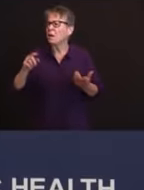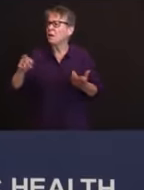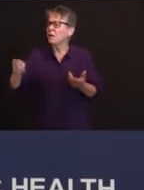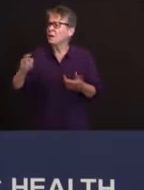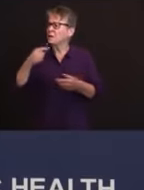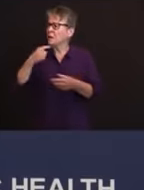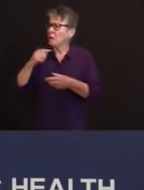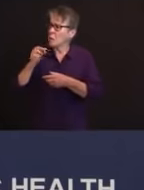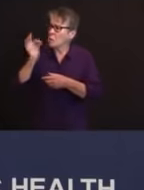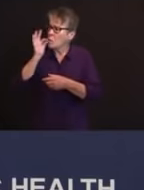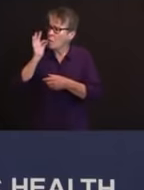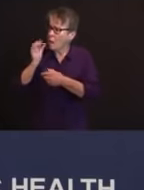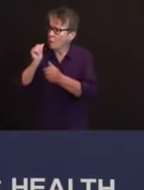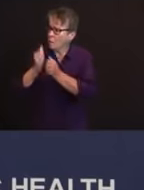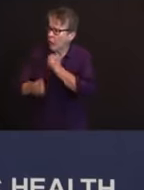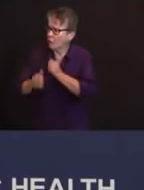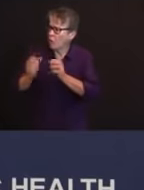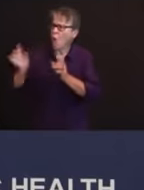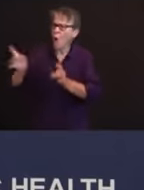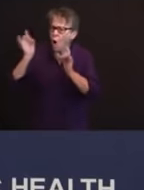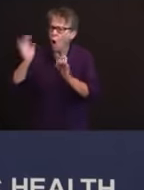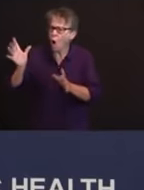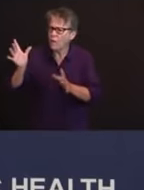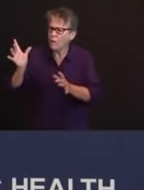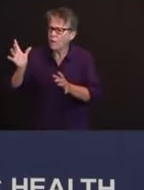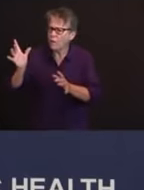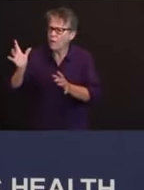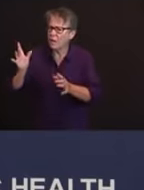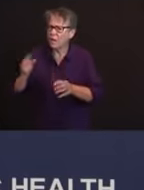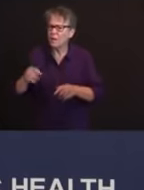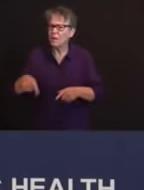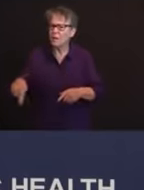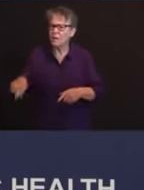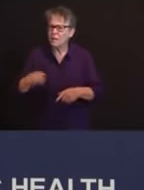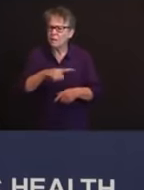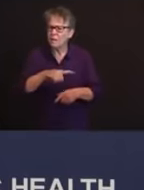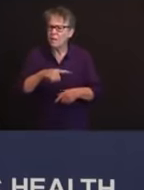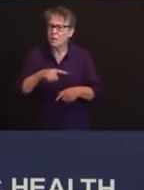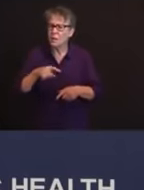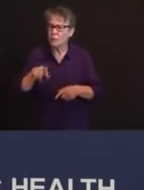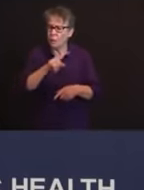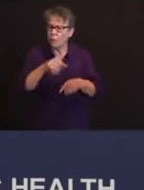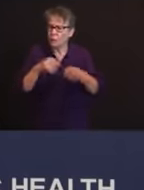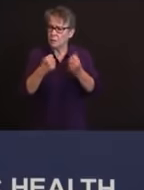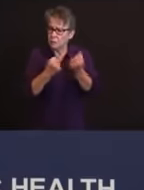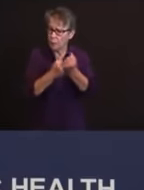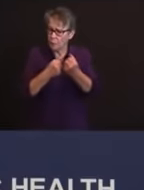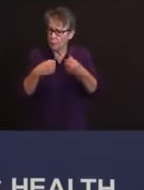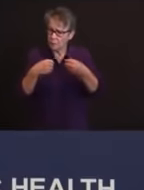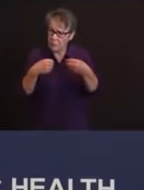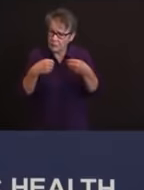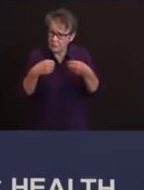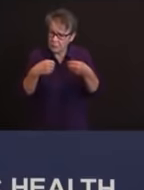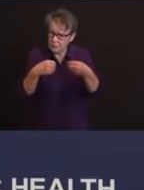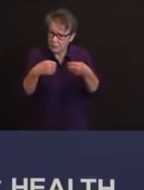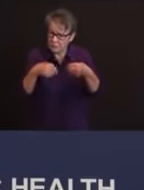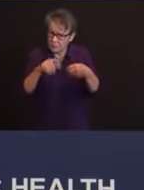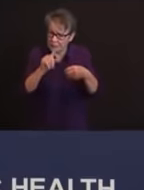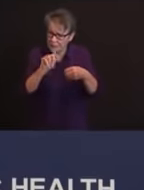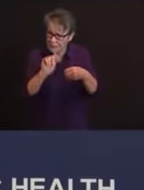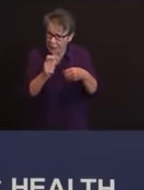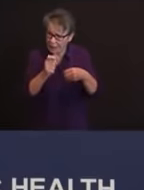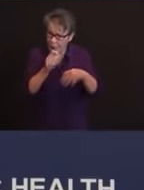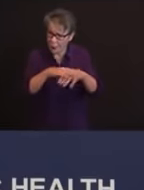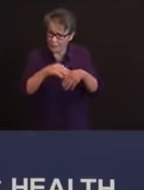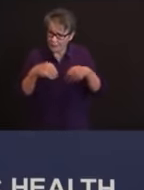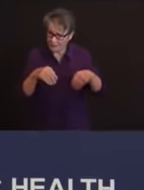supported from day one. And secondly, unequivocally, we believe that as much of the proceeds from